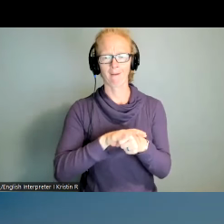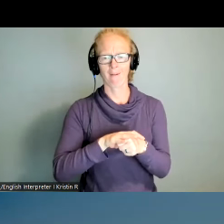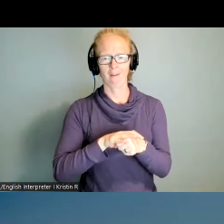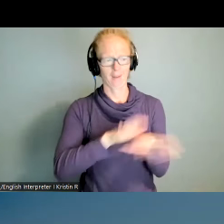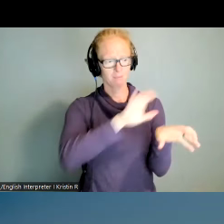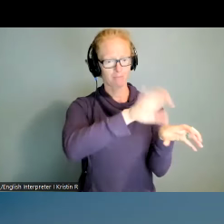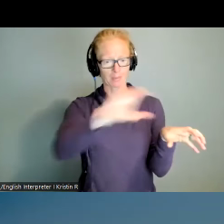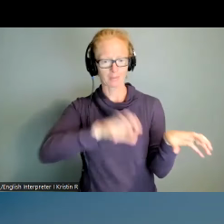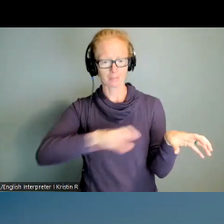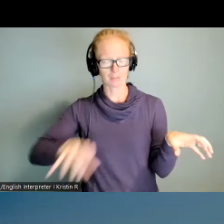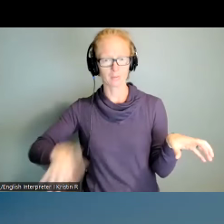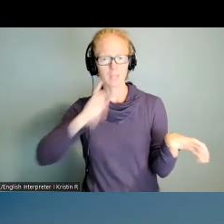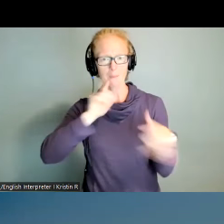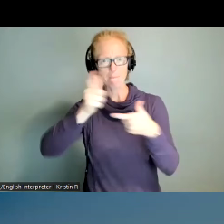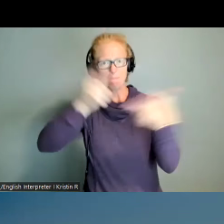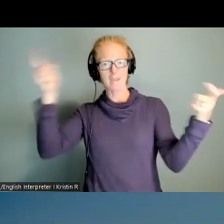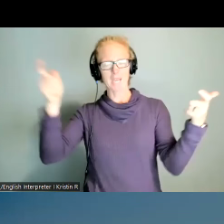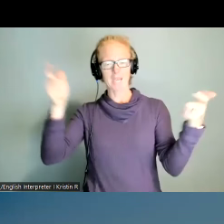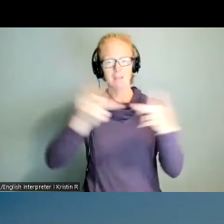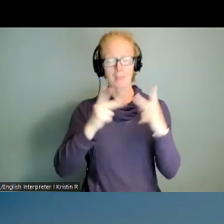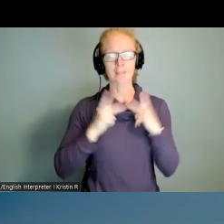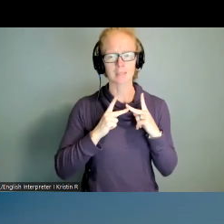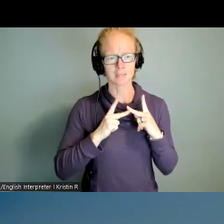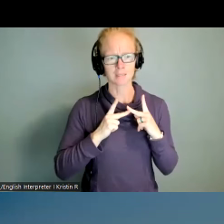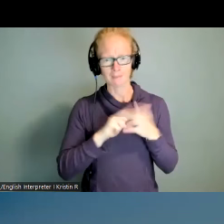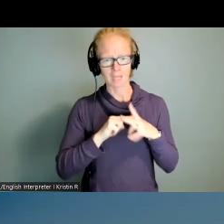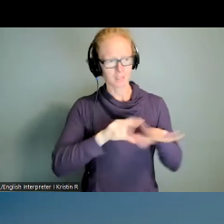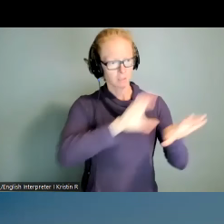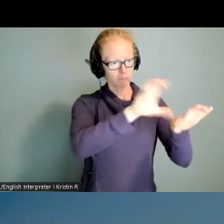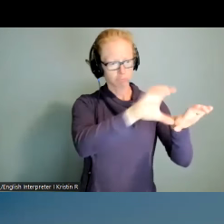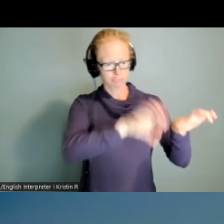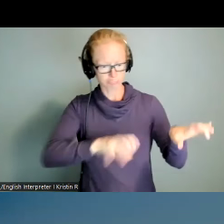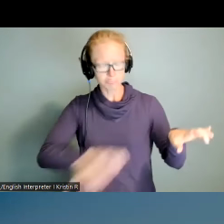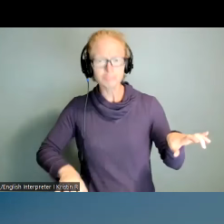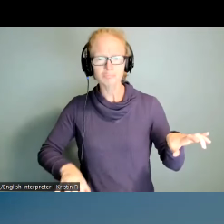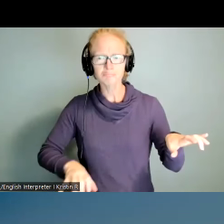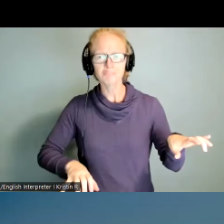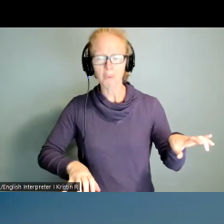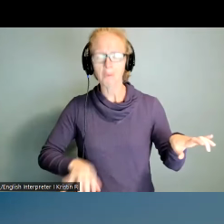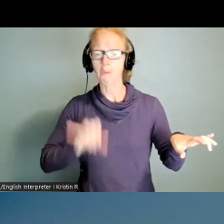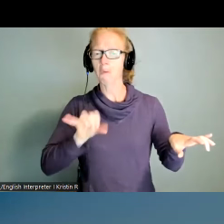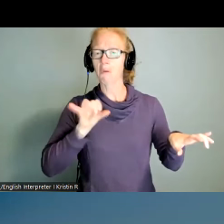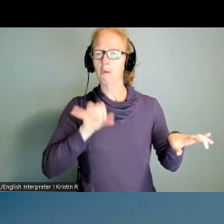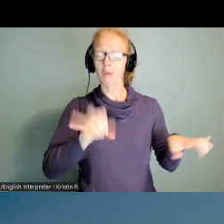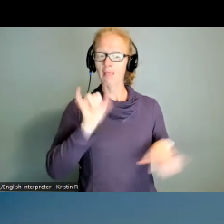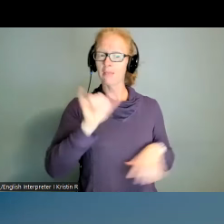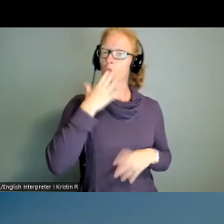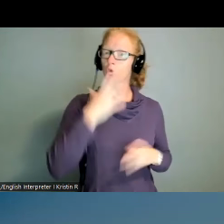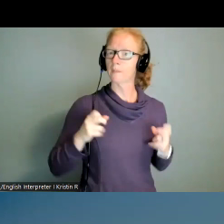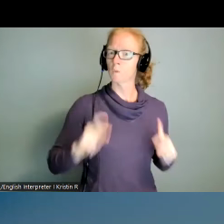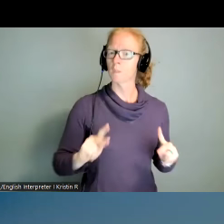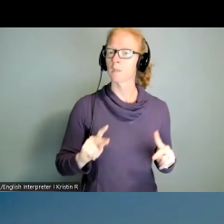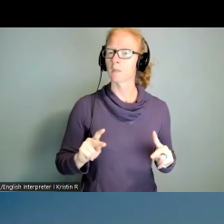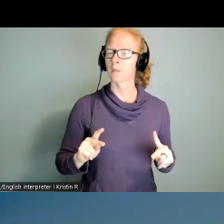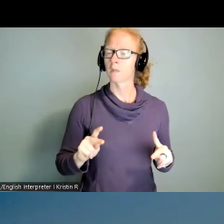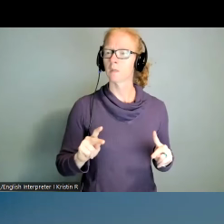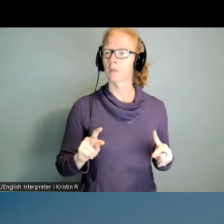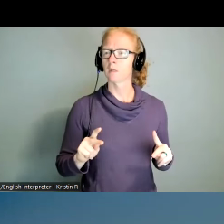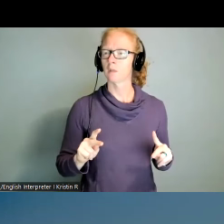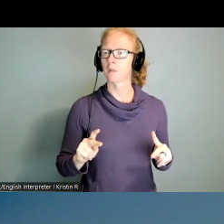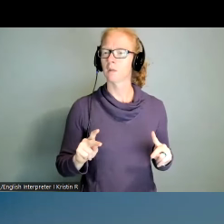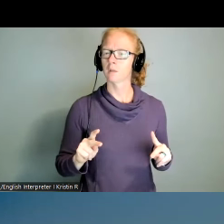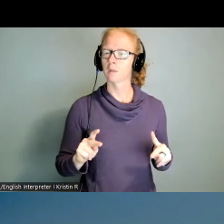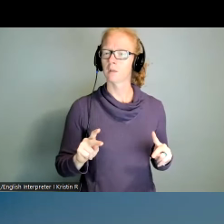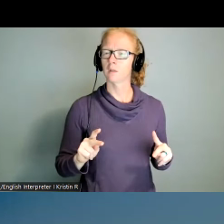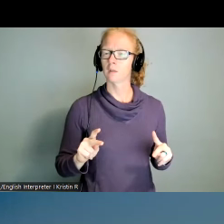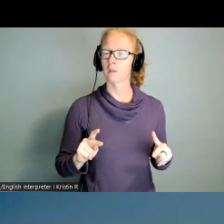housing need on these large golf course sites. As large sites, golf courses also provide the opportunity for a